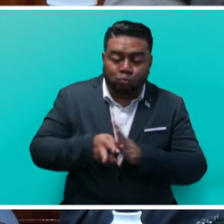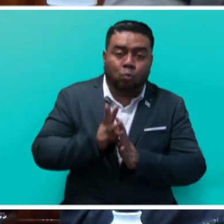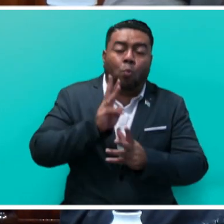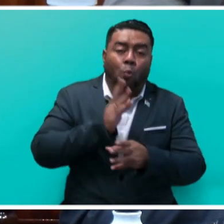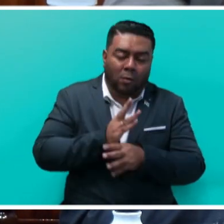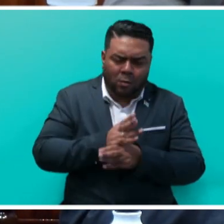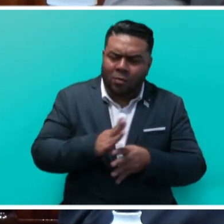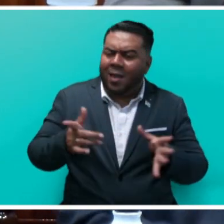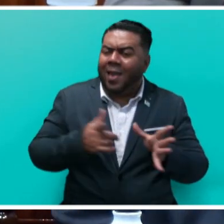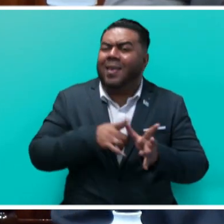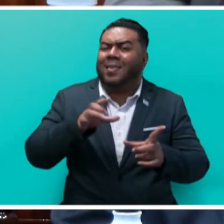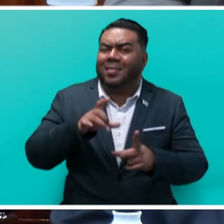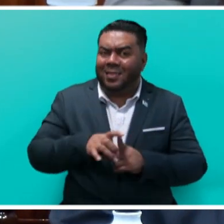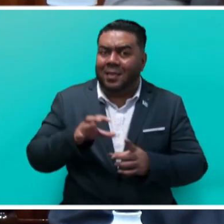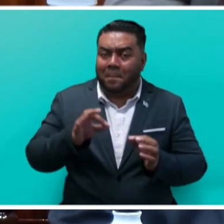ADB